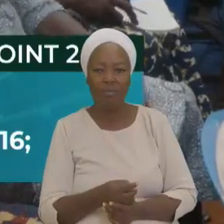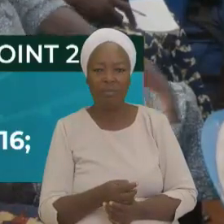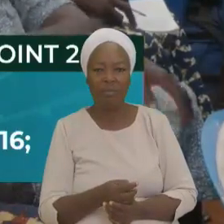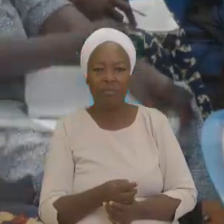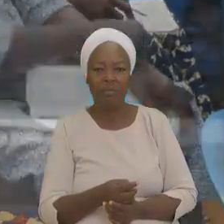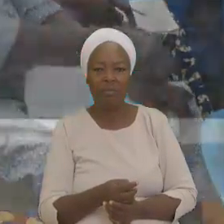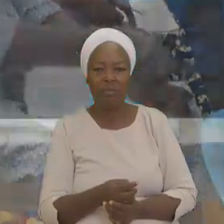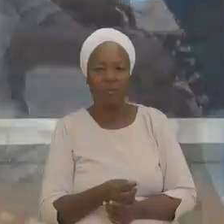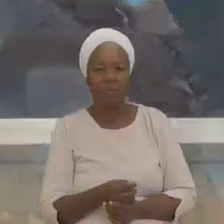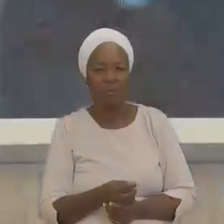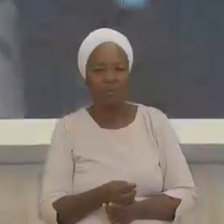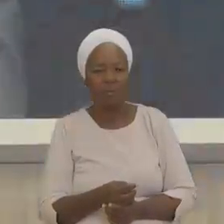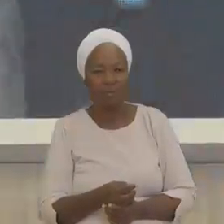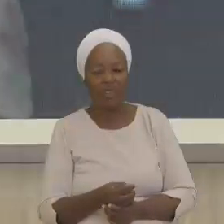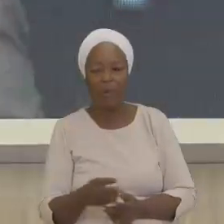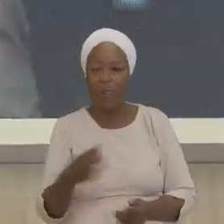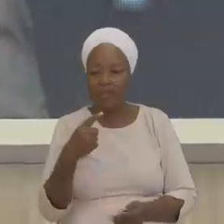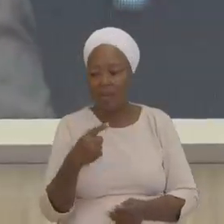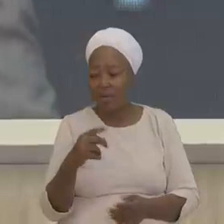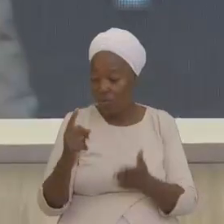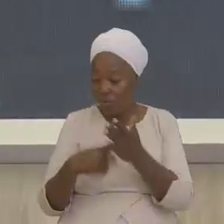You see, once the members don't know,